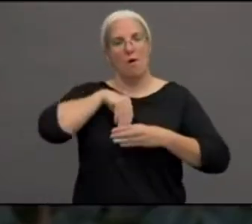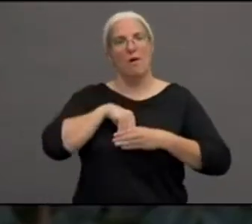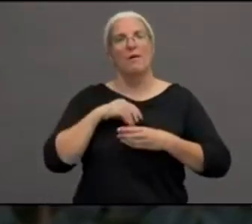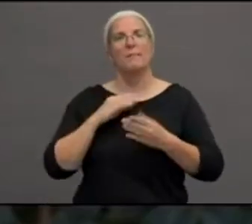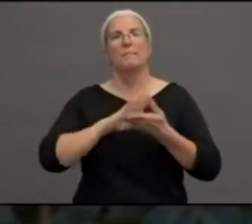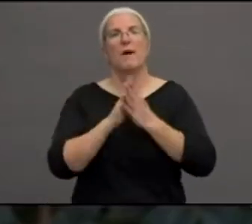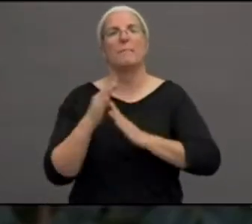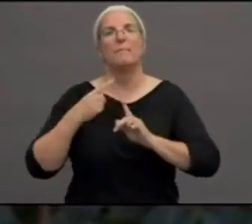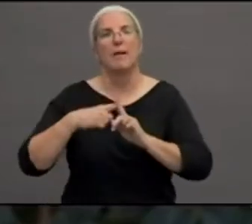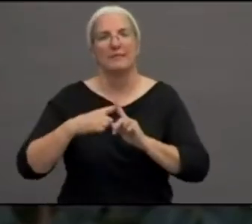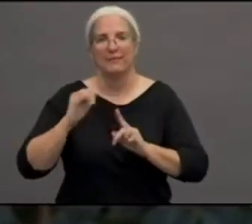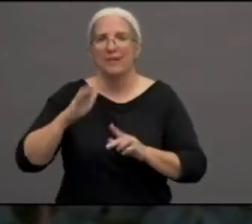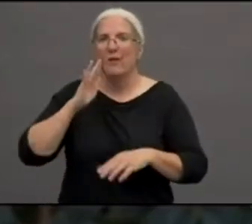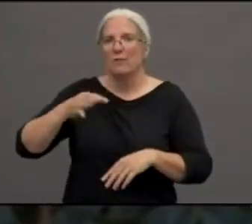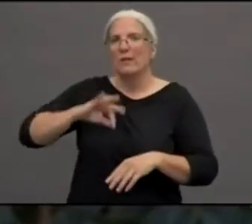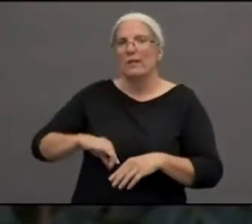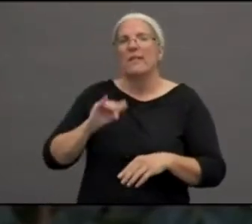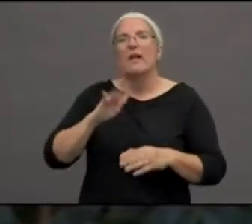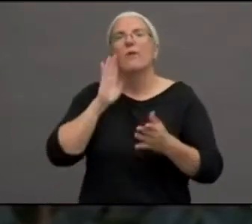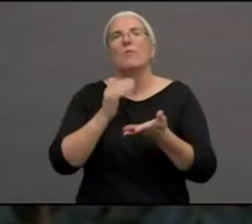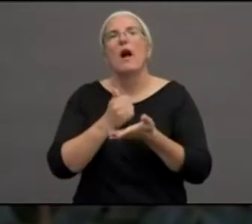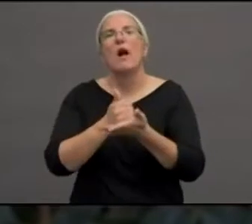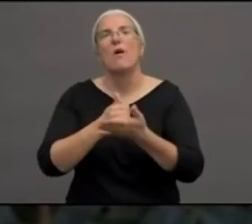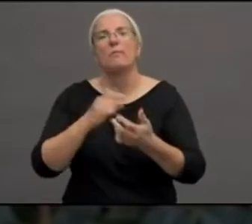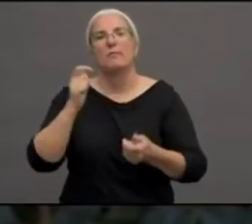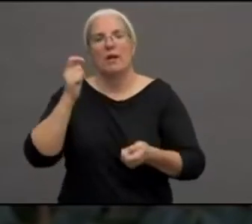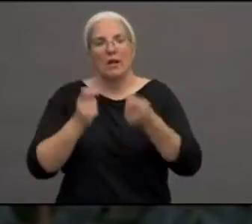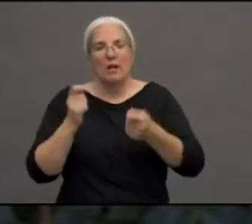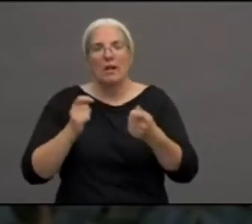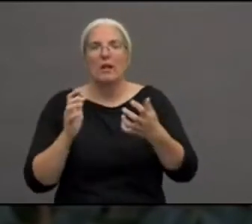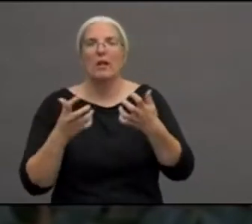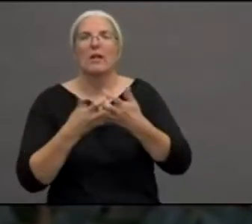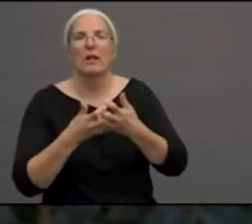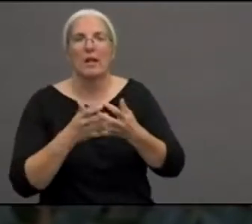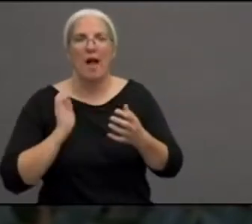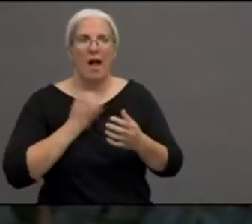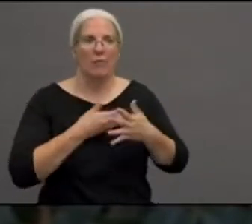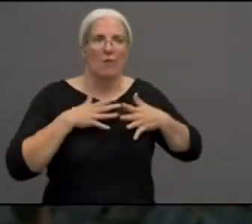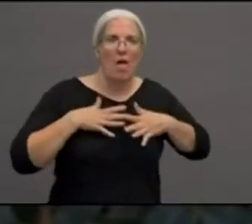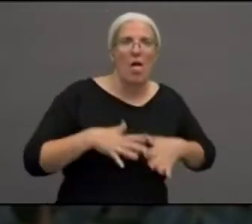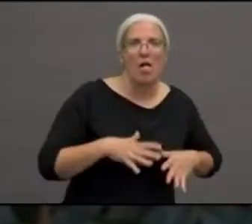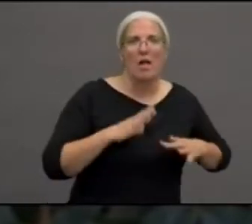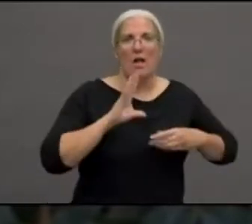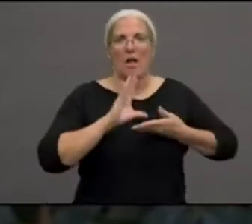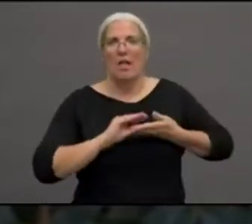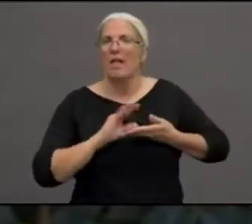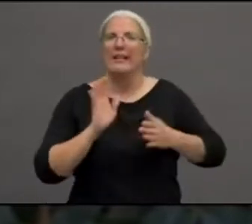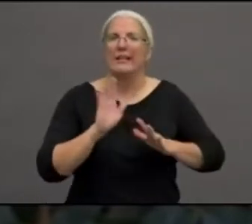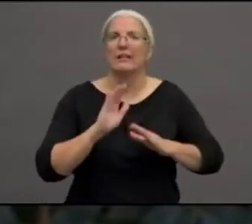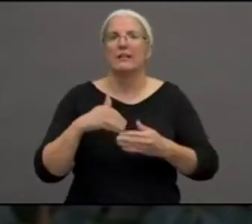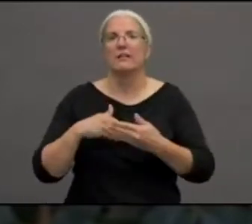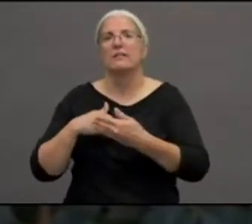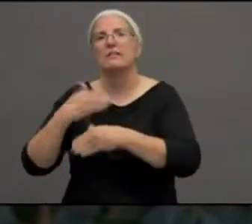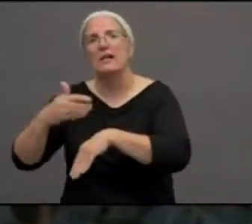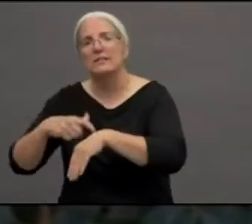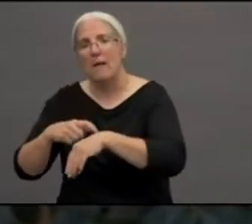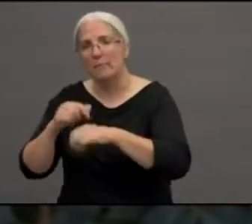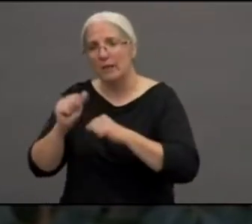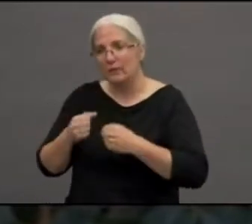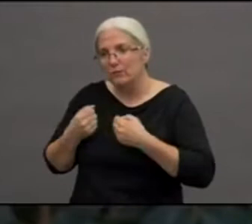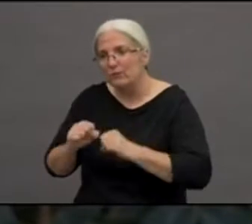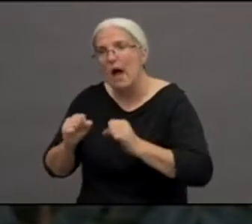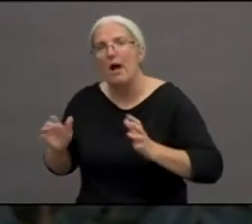making changes and it could be draining, but it takes time. It takes time and effort. So what I would encourage you to do